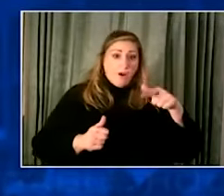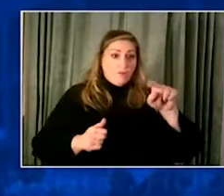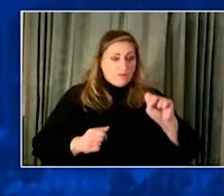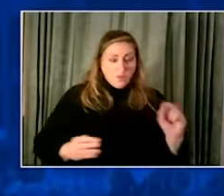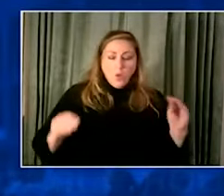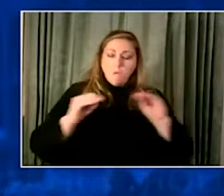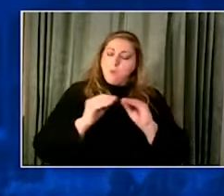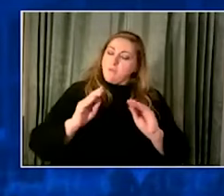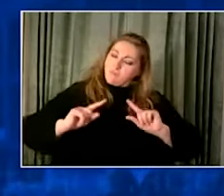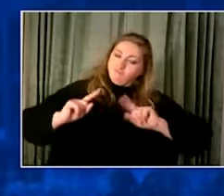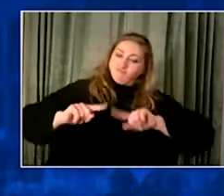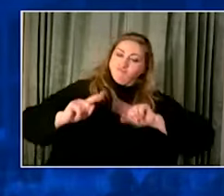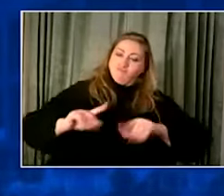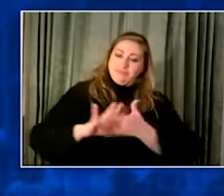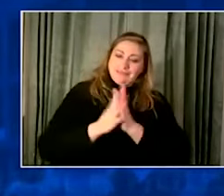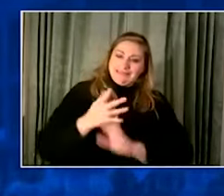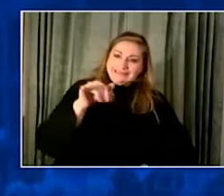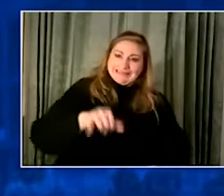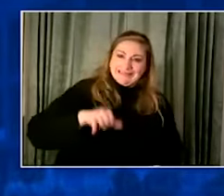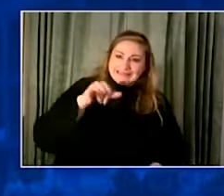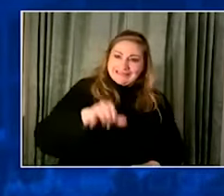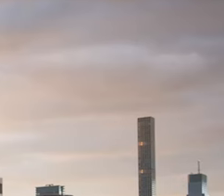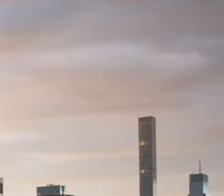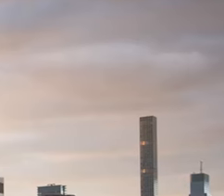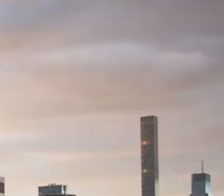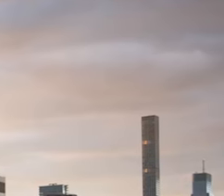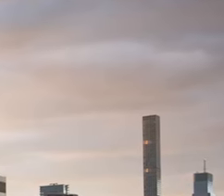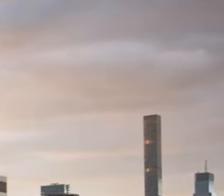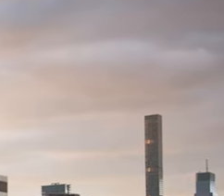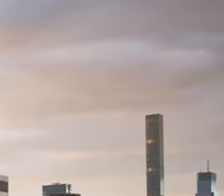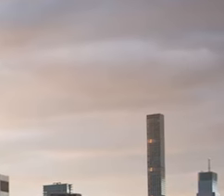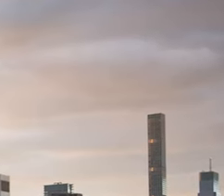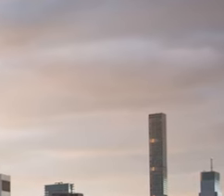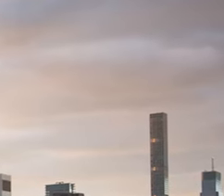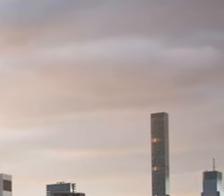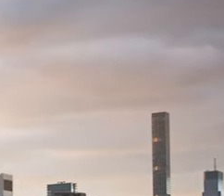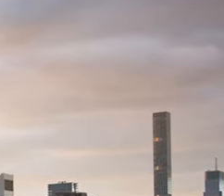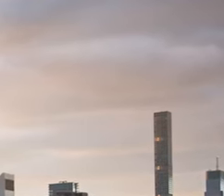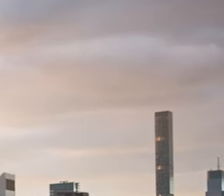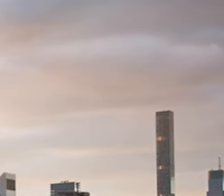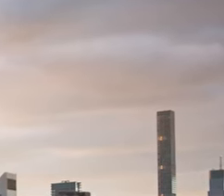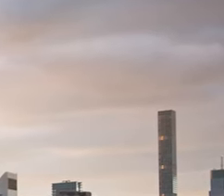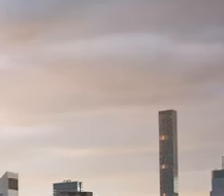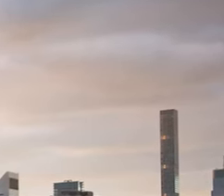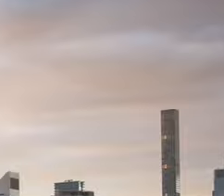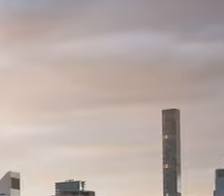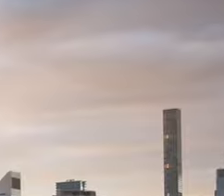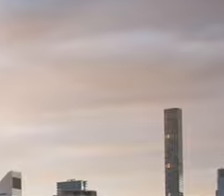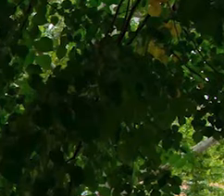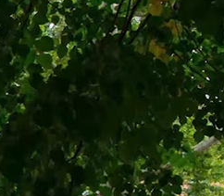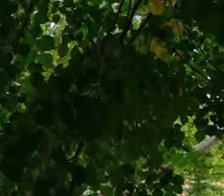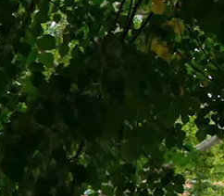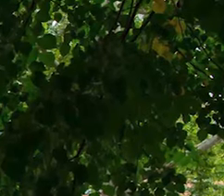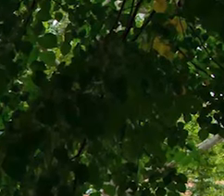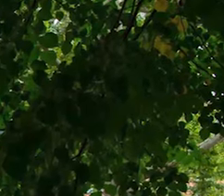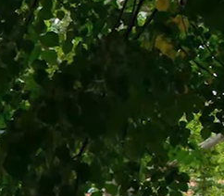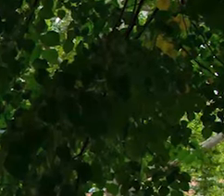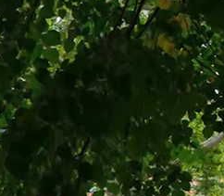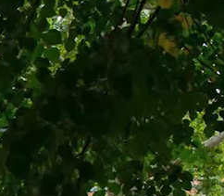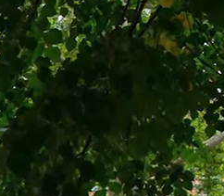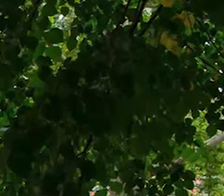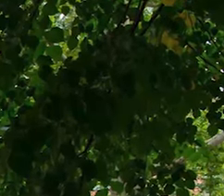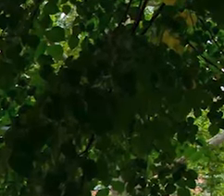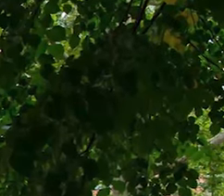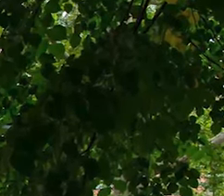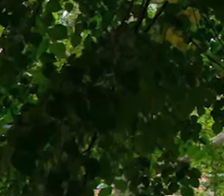and stay in their homes once they are there. Later this year, for the first time in 50 years, we reopened the NYCHA